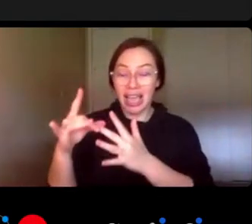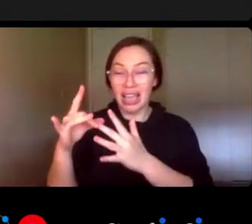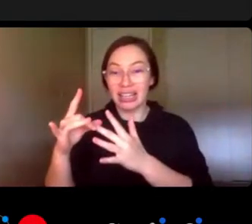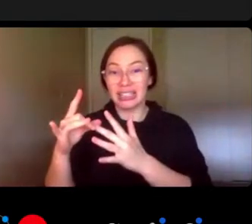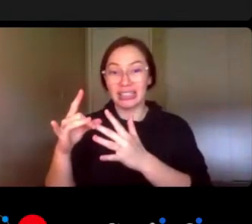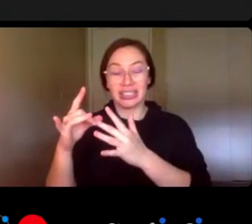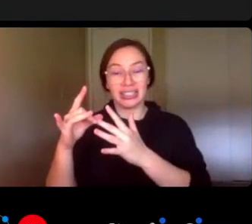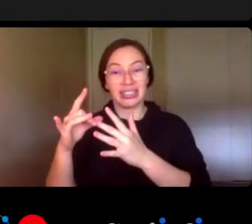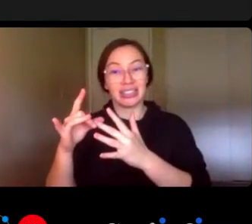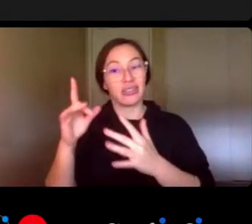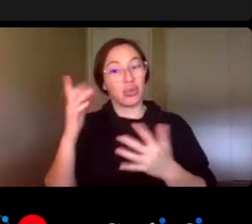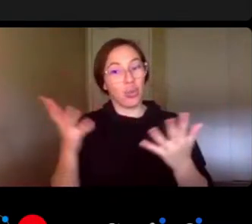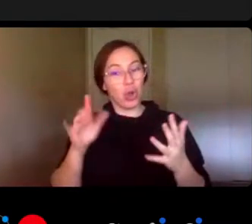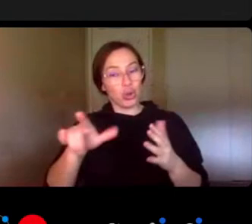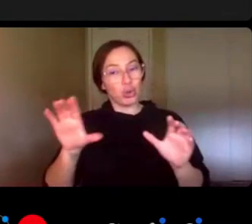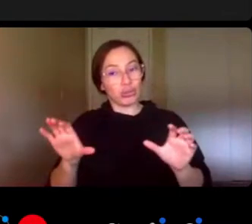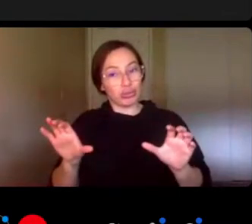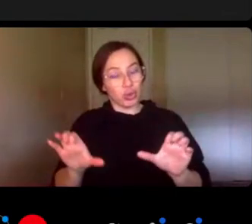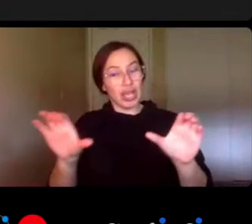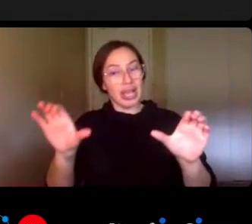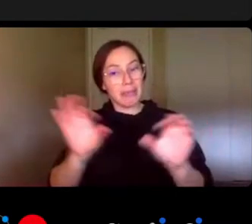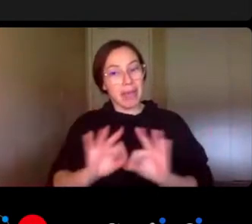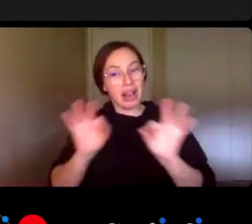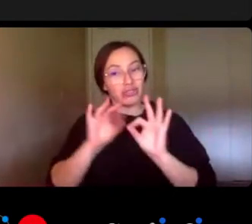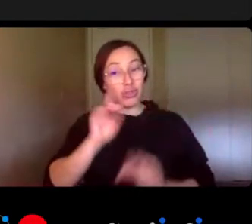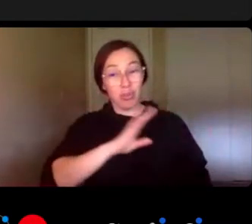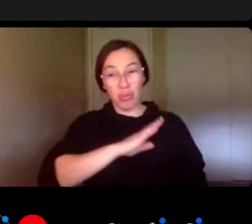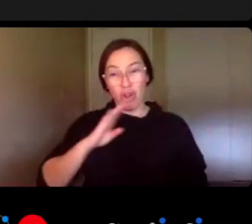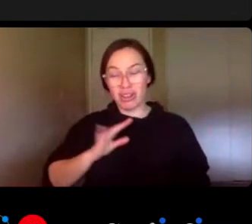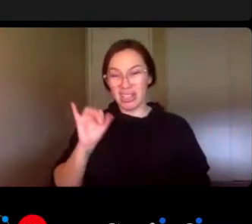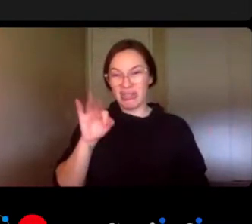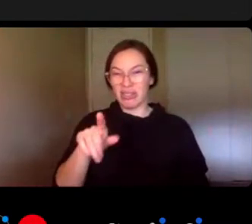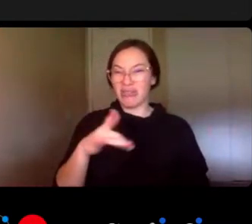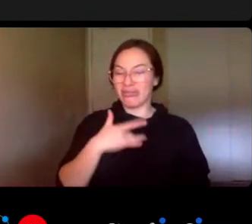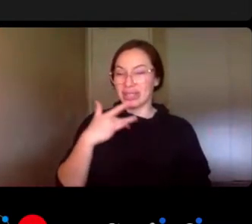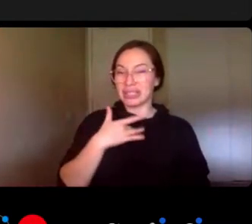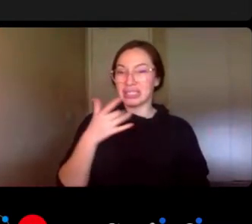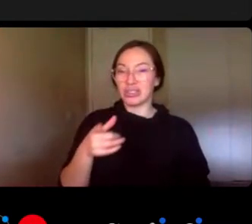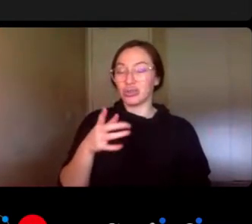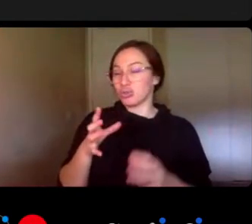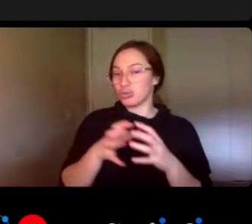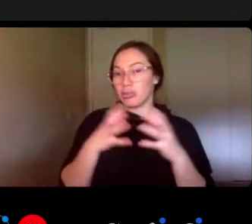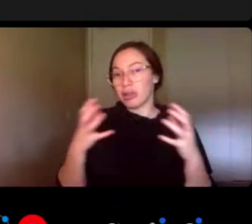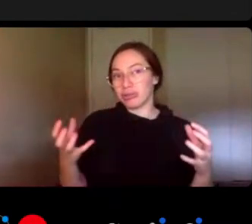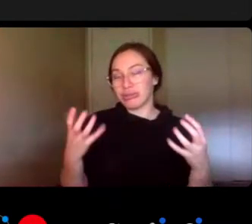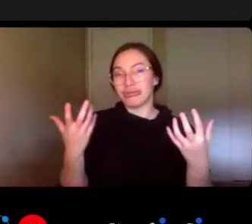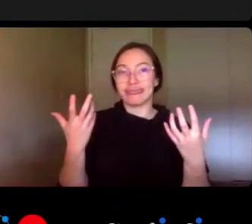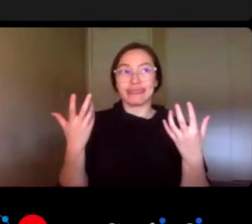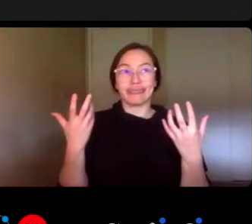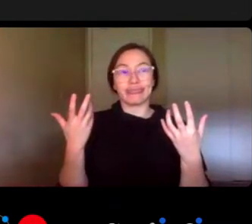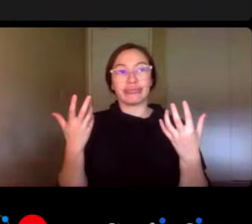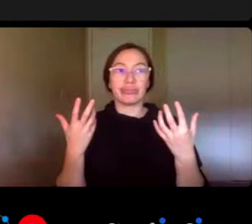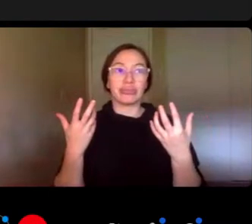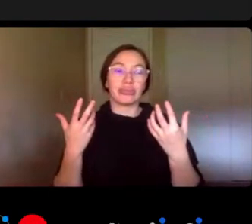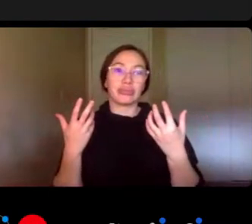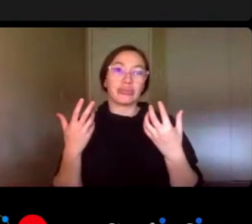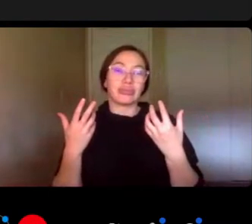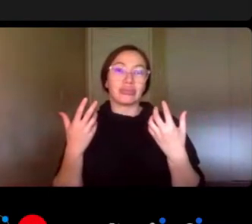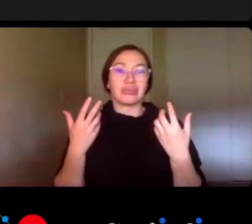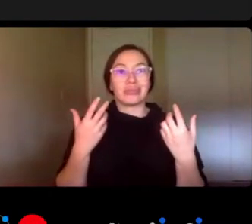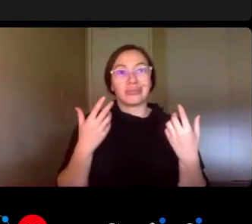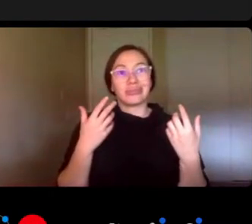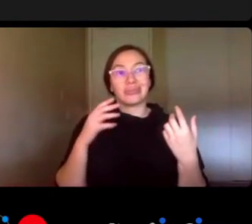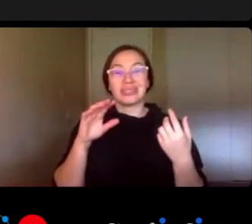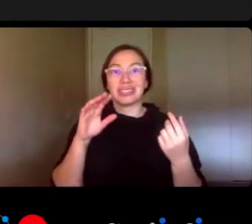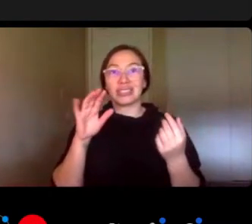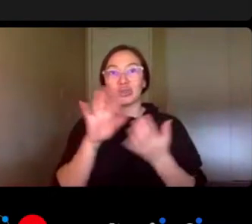what you're doing matters as a board? If you're finding yourself spending way too much time talking about the color of the tile in the new